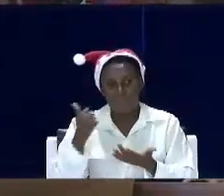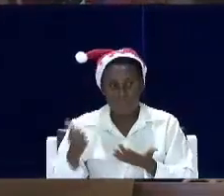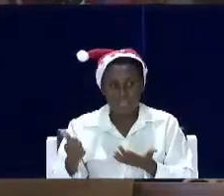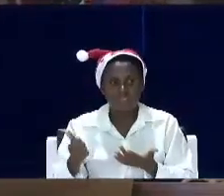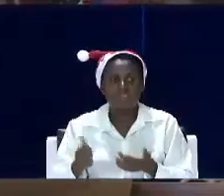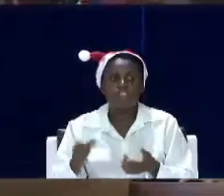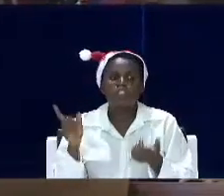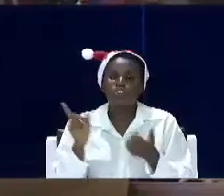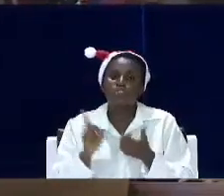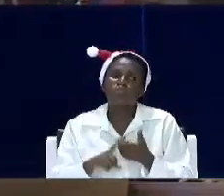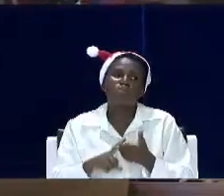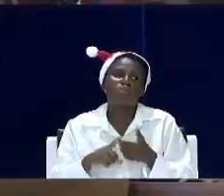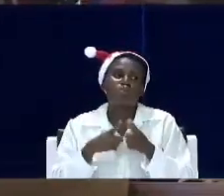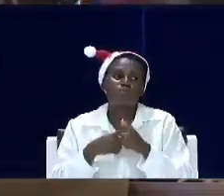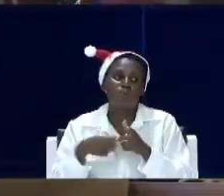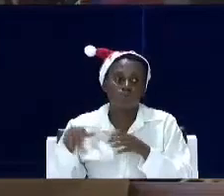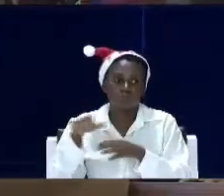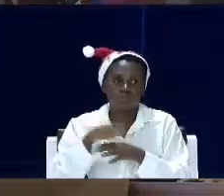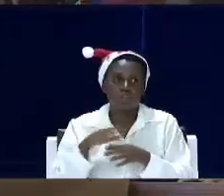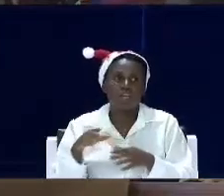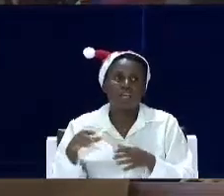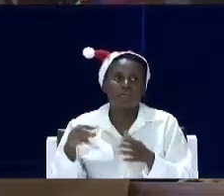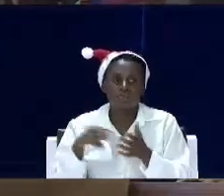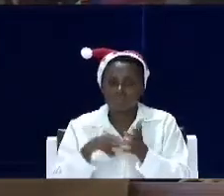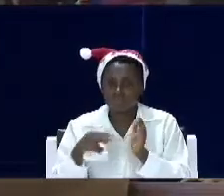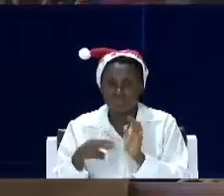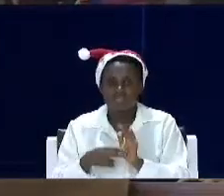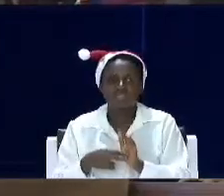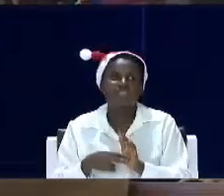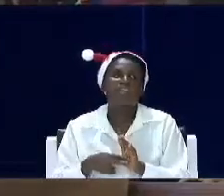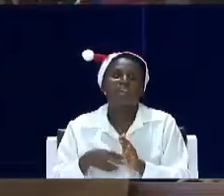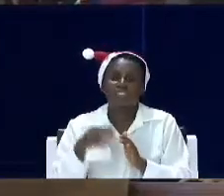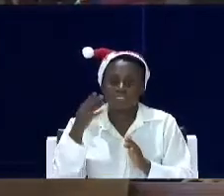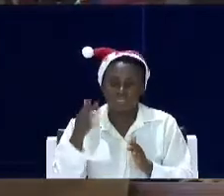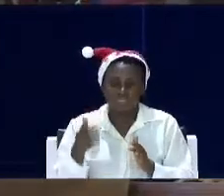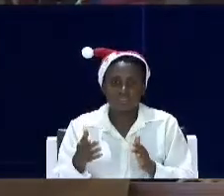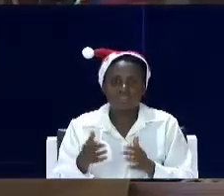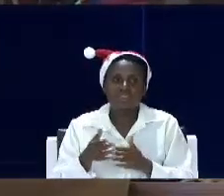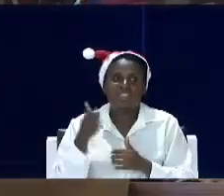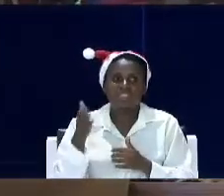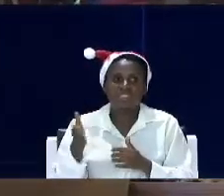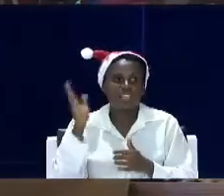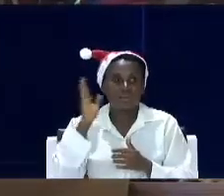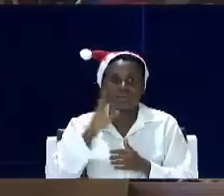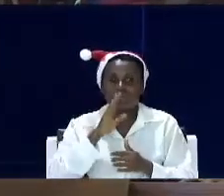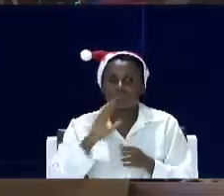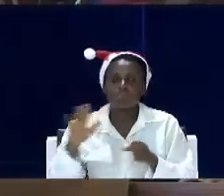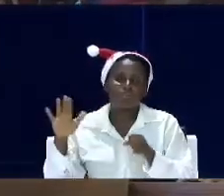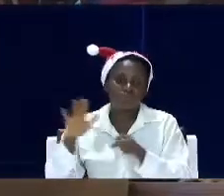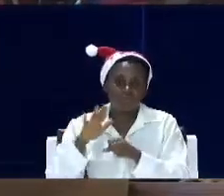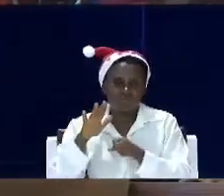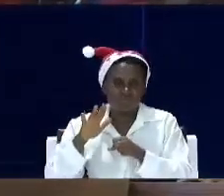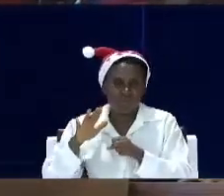To run over means that it will be full and then overflow.